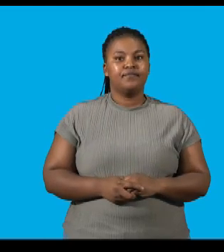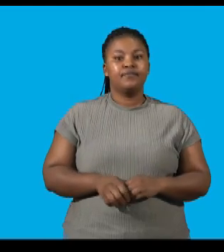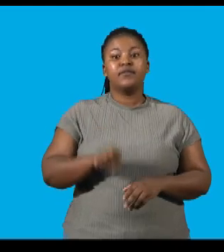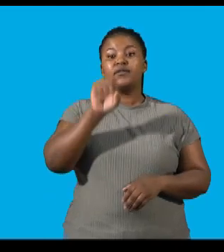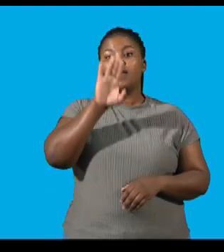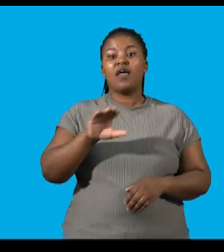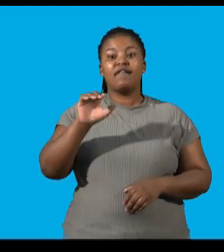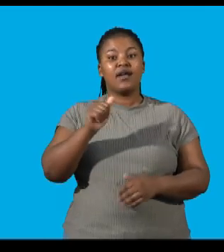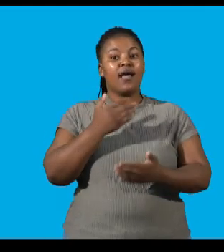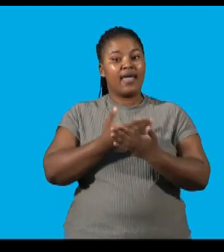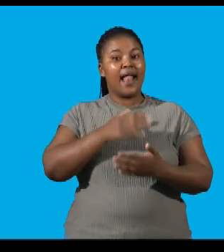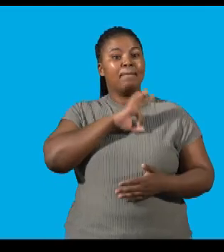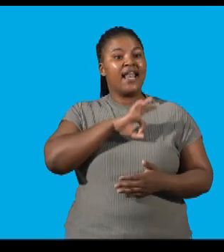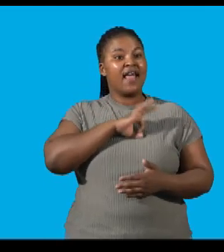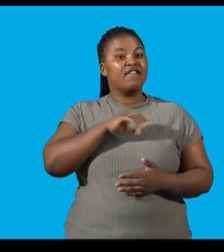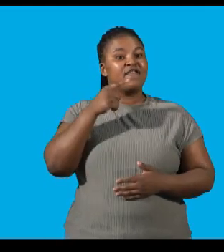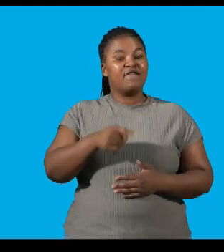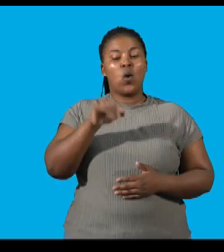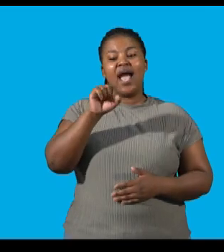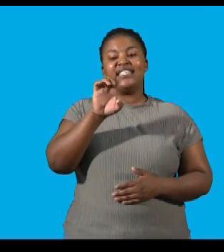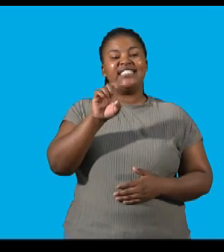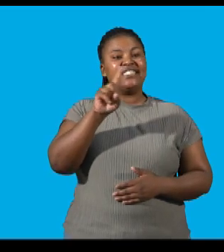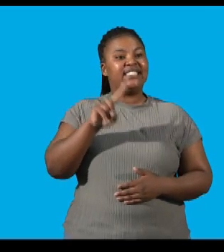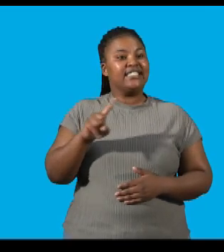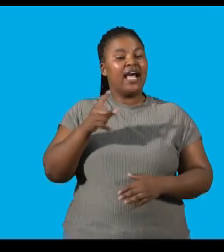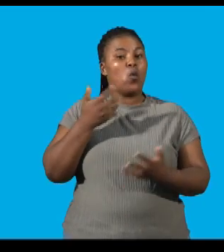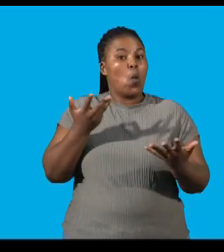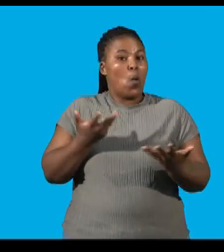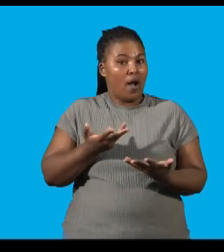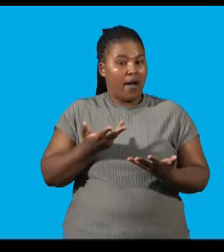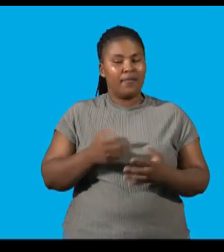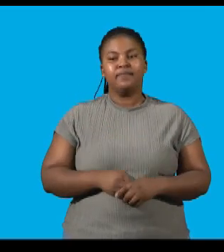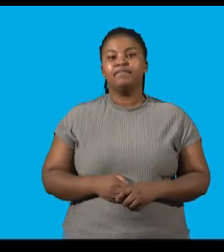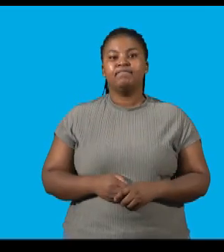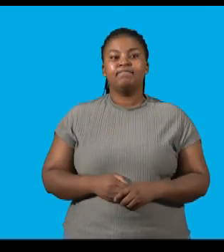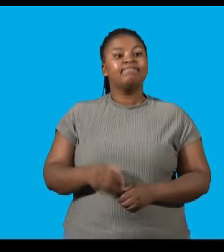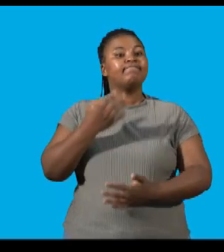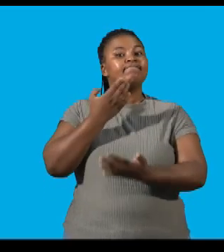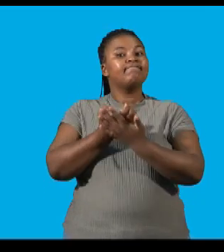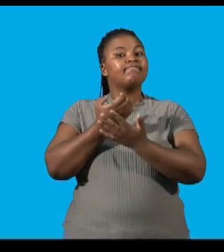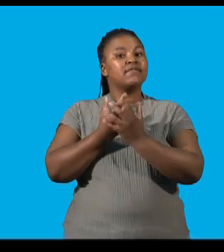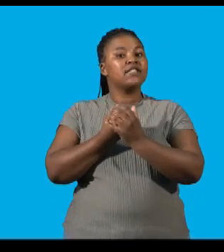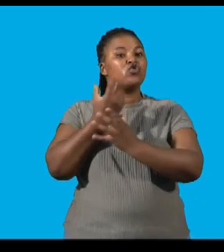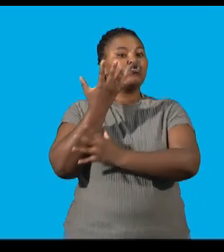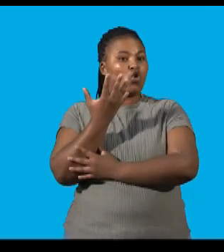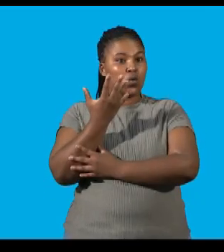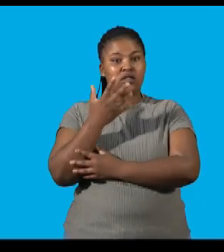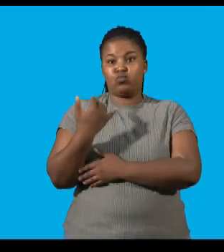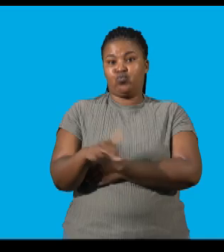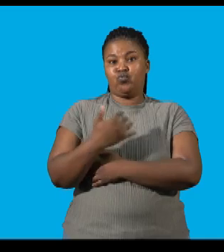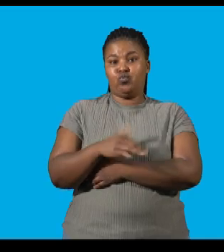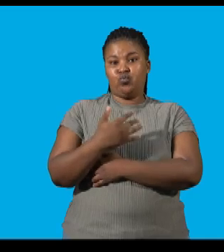South Africa can benefit from the introduction of SEZs in the following ways. Economic growth